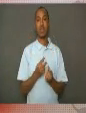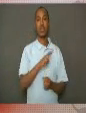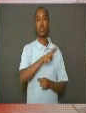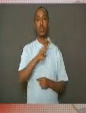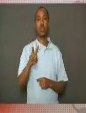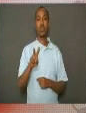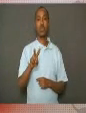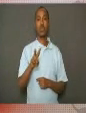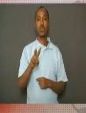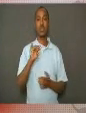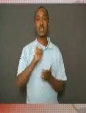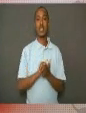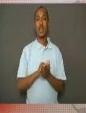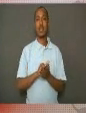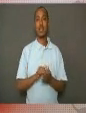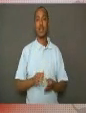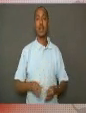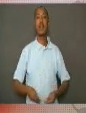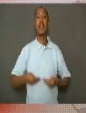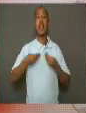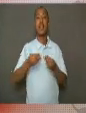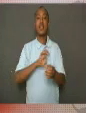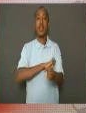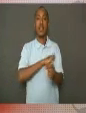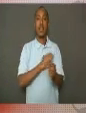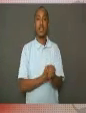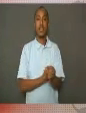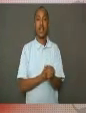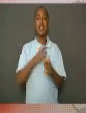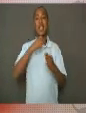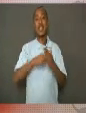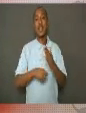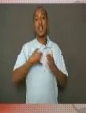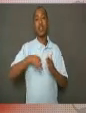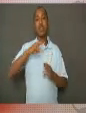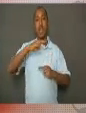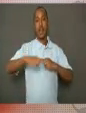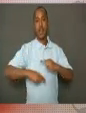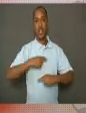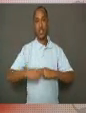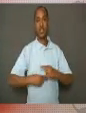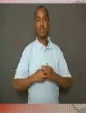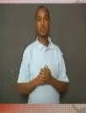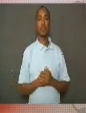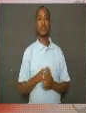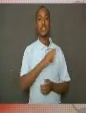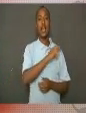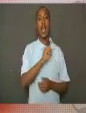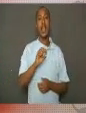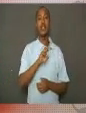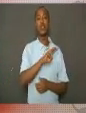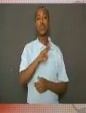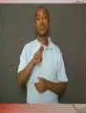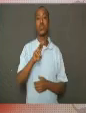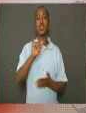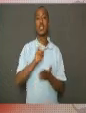those that release energy as a result of a reaction, and those